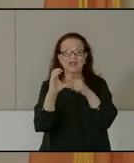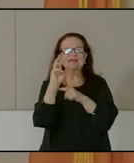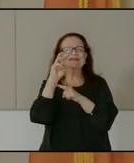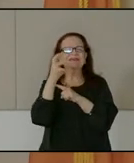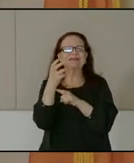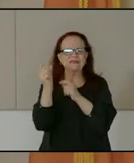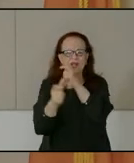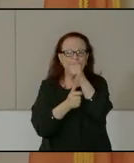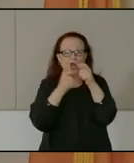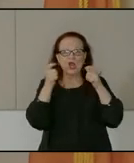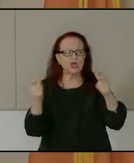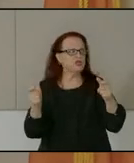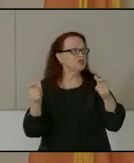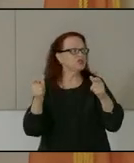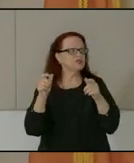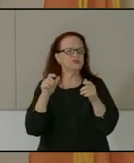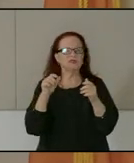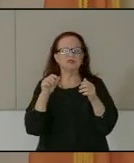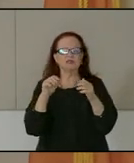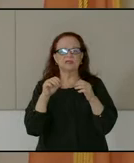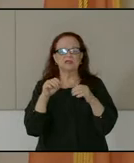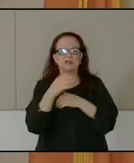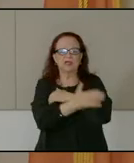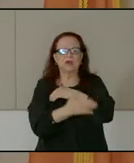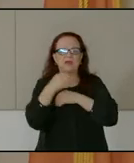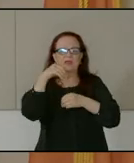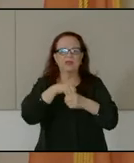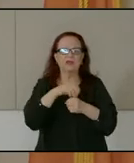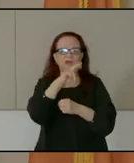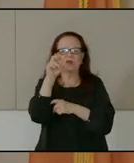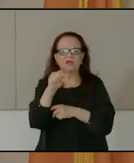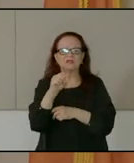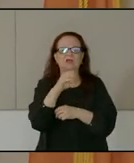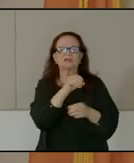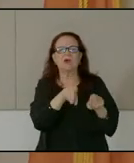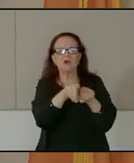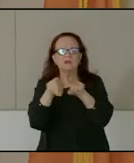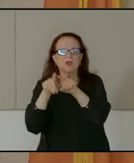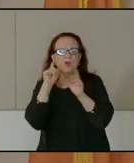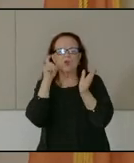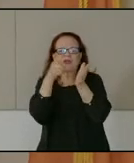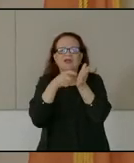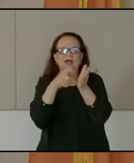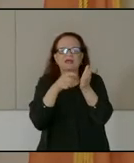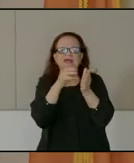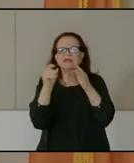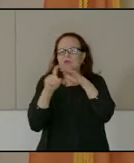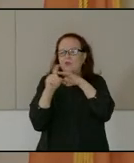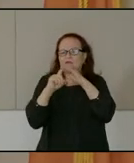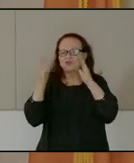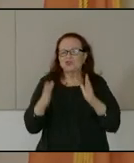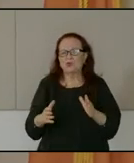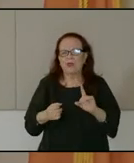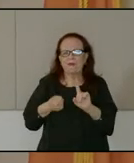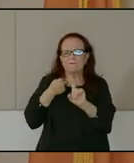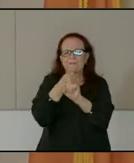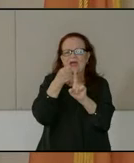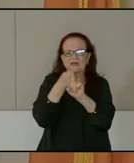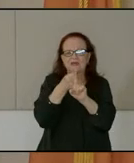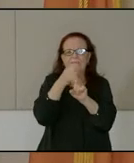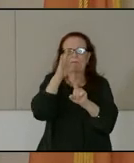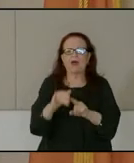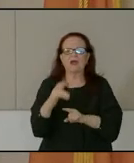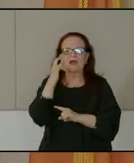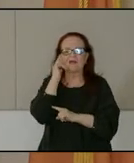the sixth largest county in the United States, is also recognized as a refugee-impacted county by the